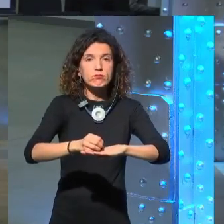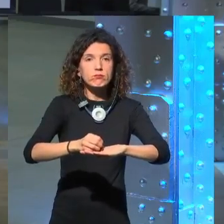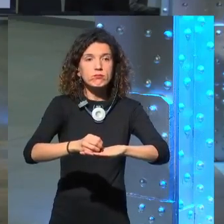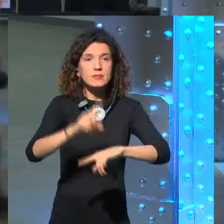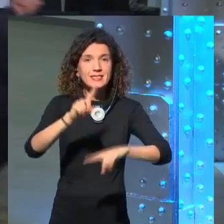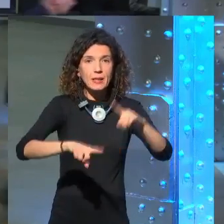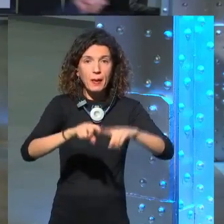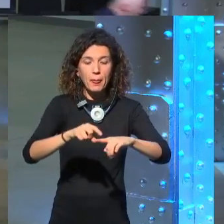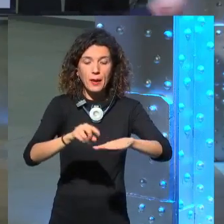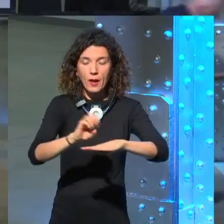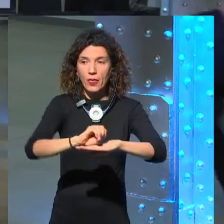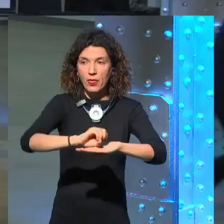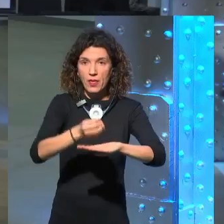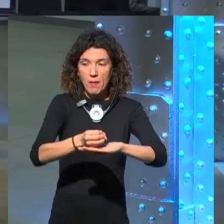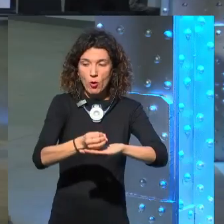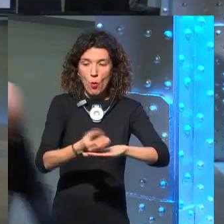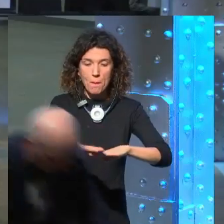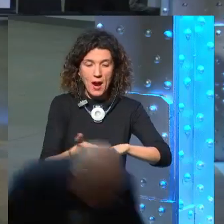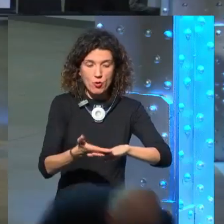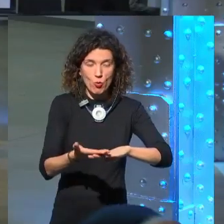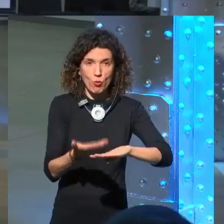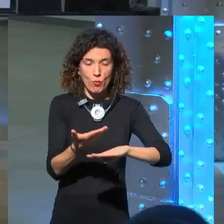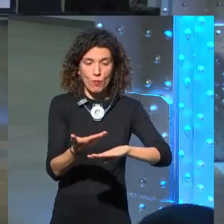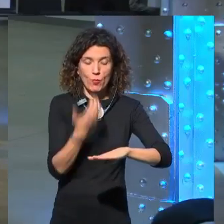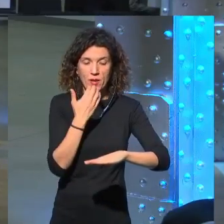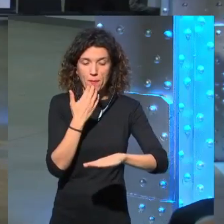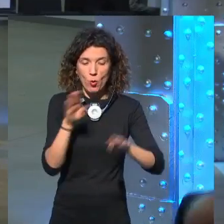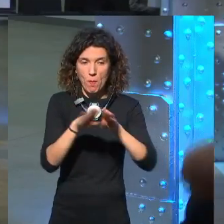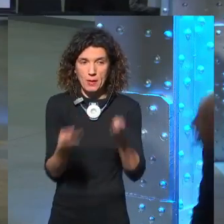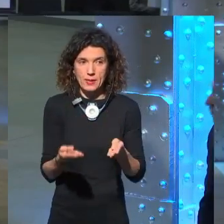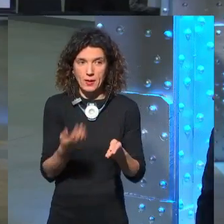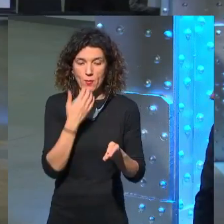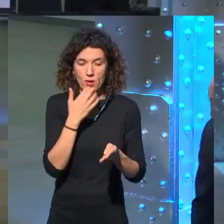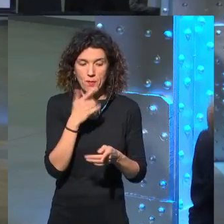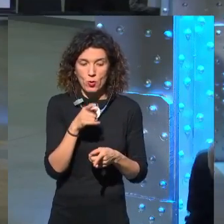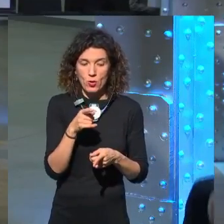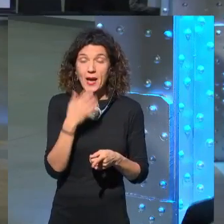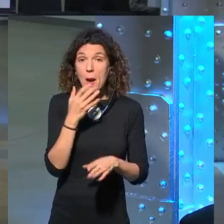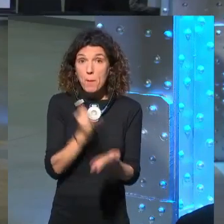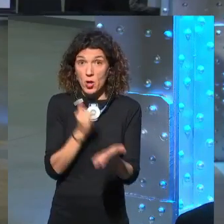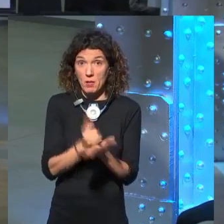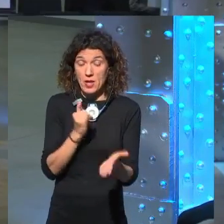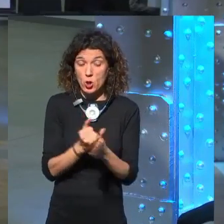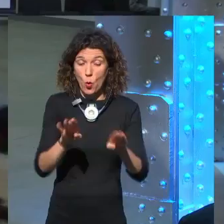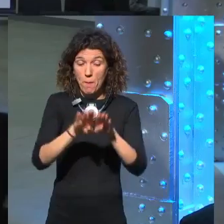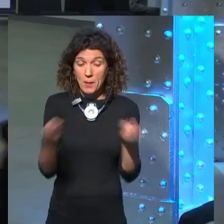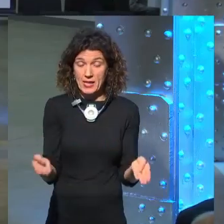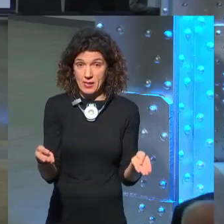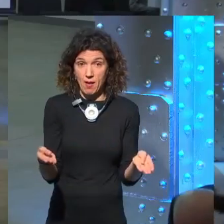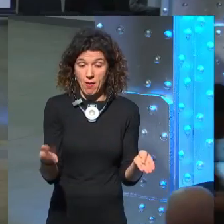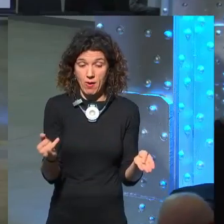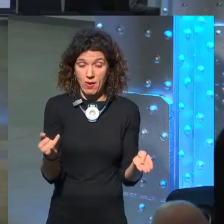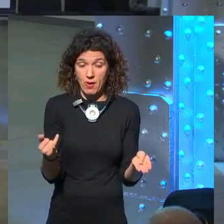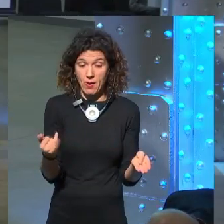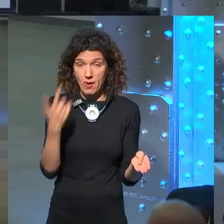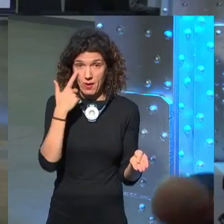do a little experiment here. This looks quite soft. Yeah, this is a very soggy table over here. So so we're going to do a